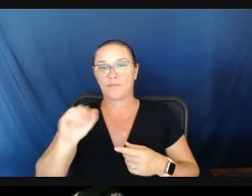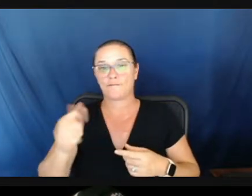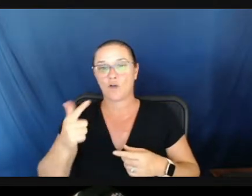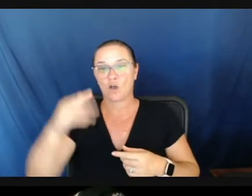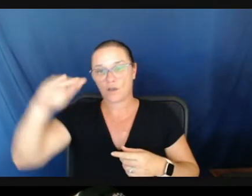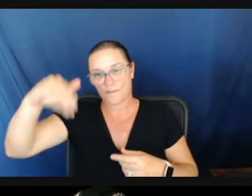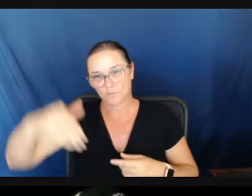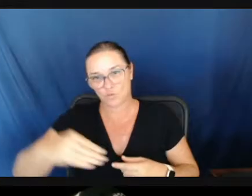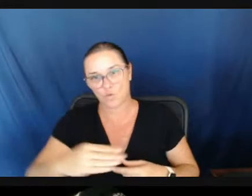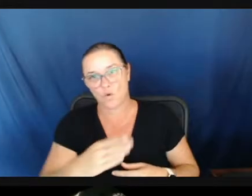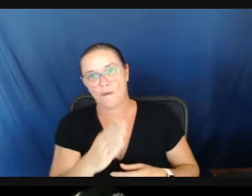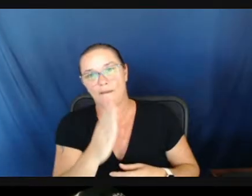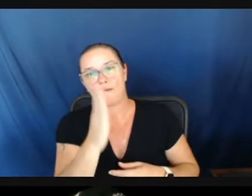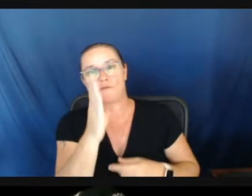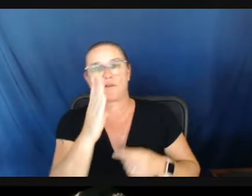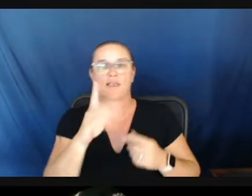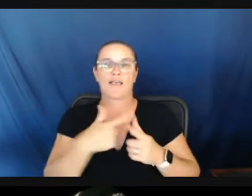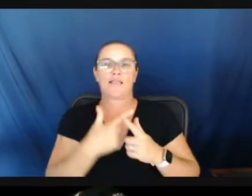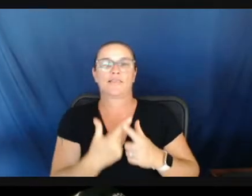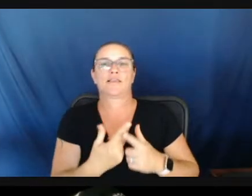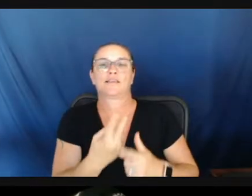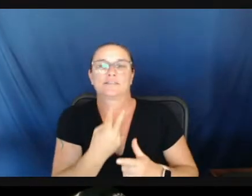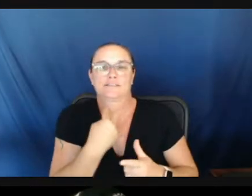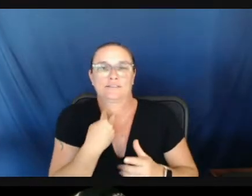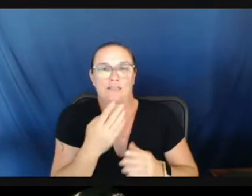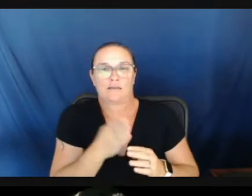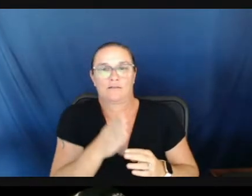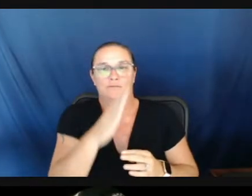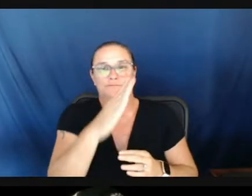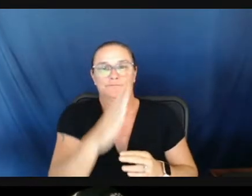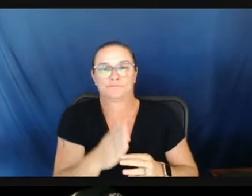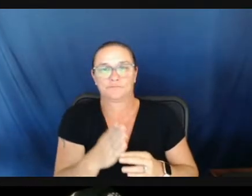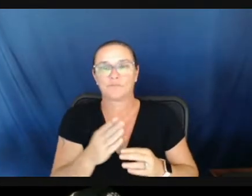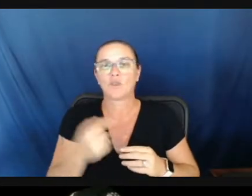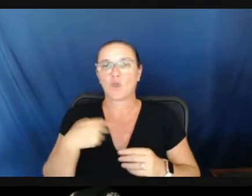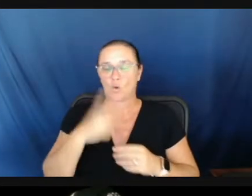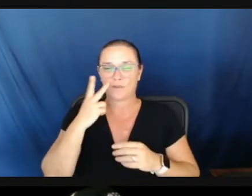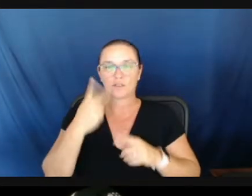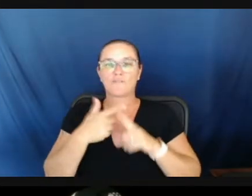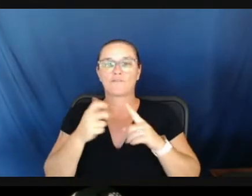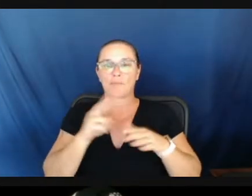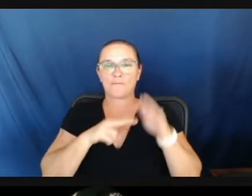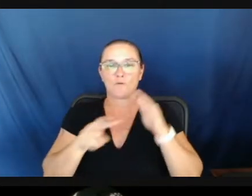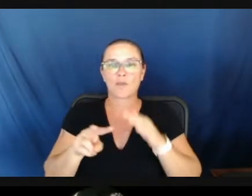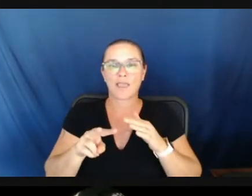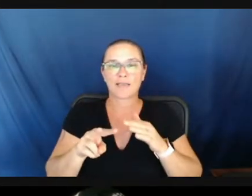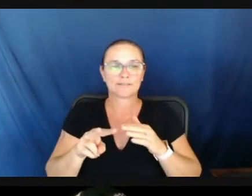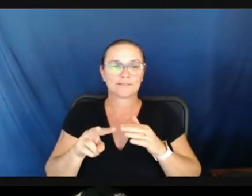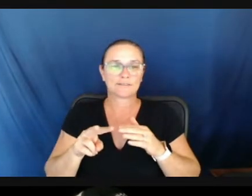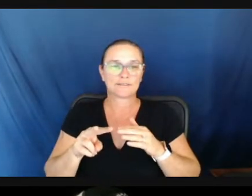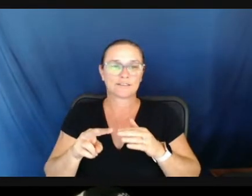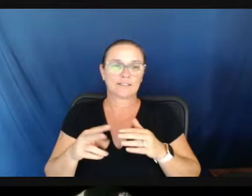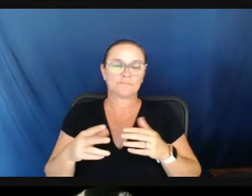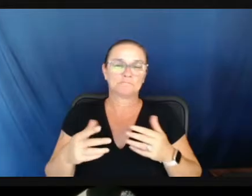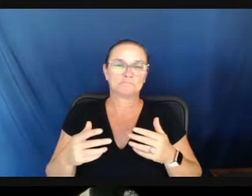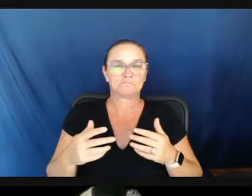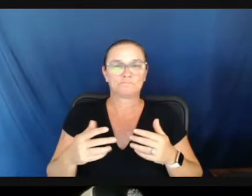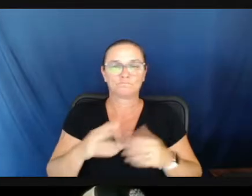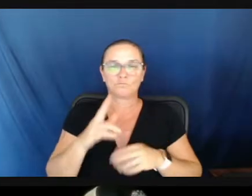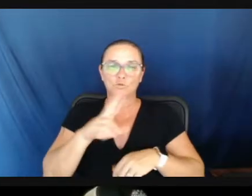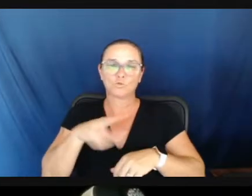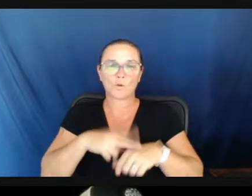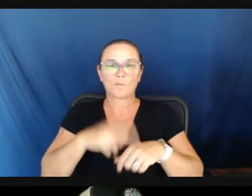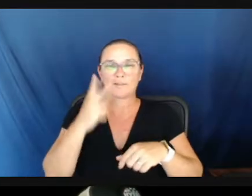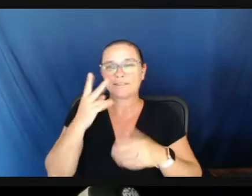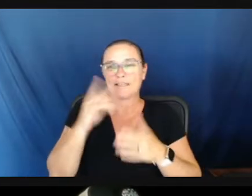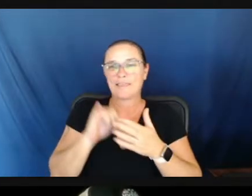that, it often gets caught in that area. And as we saw from our forecasts, that's not unreasonable to see some higher readings